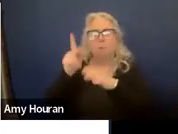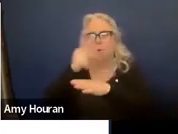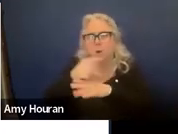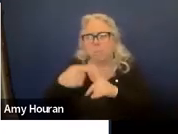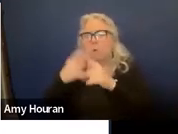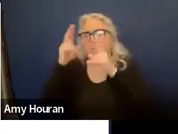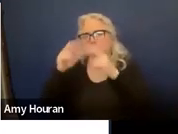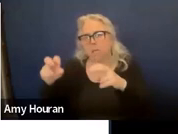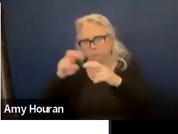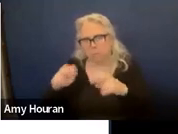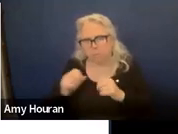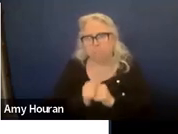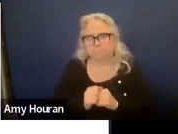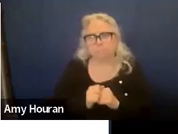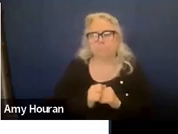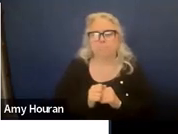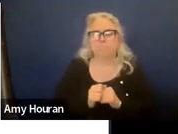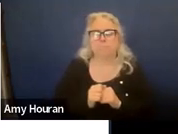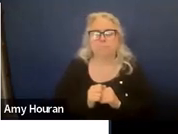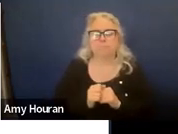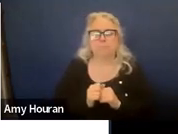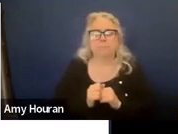assessments.